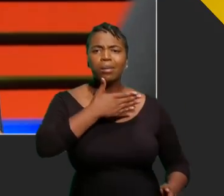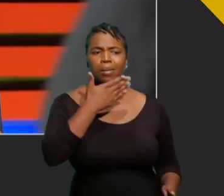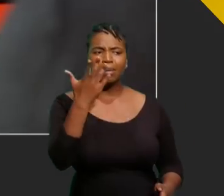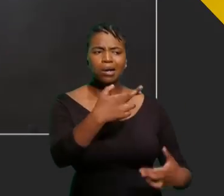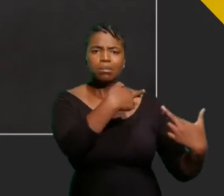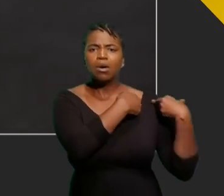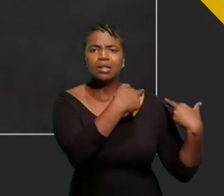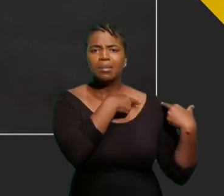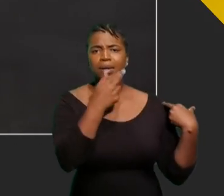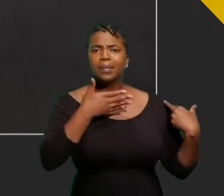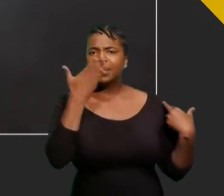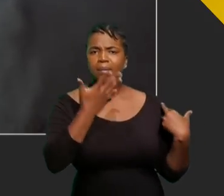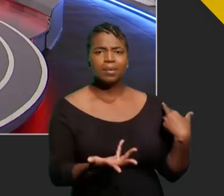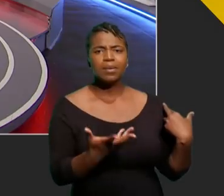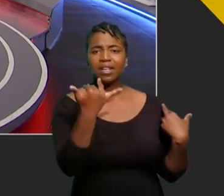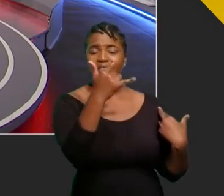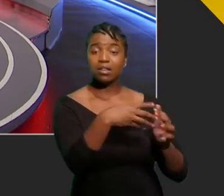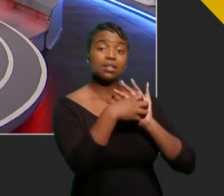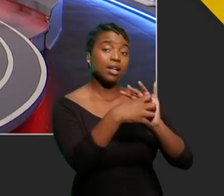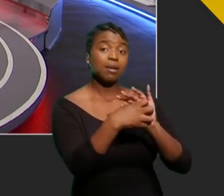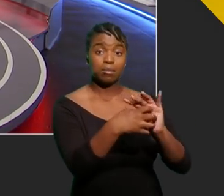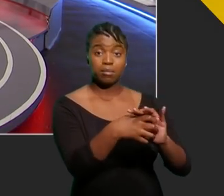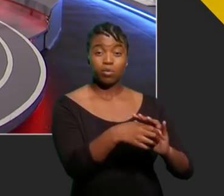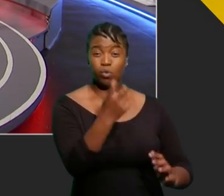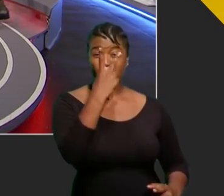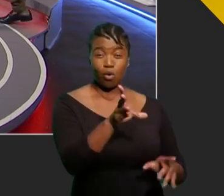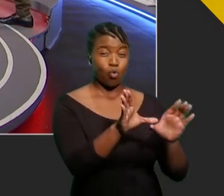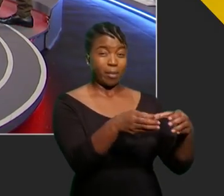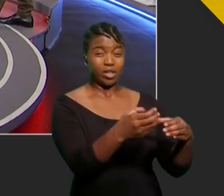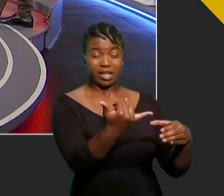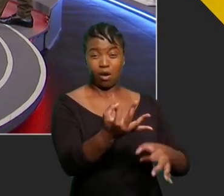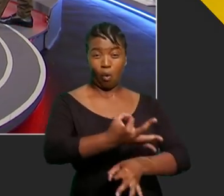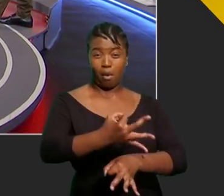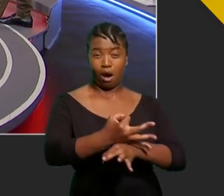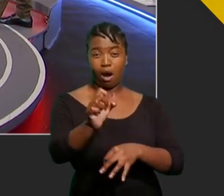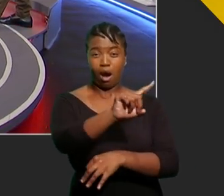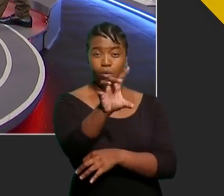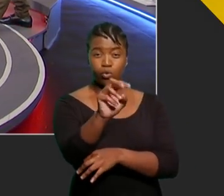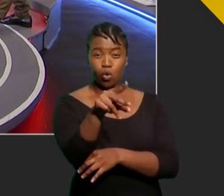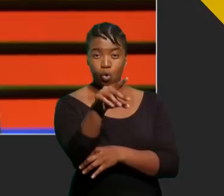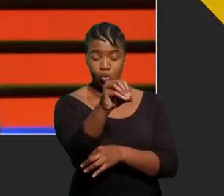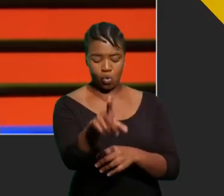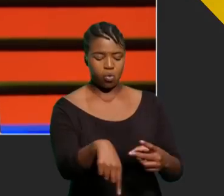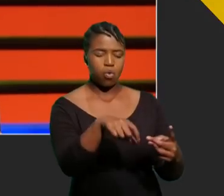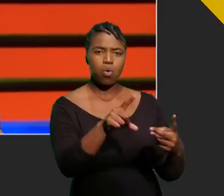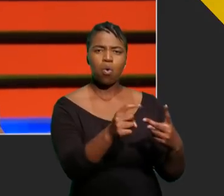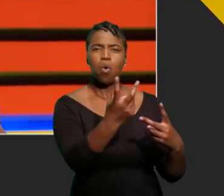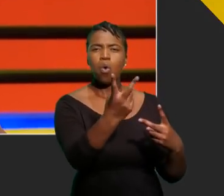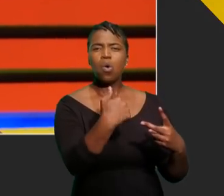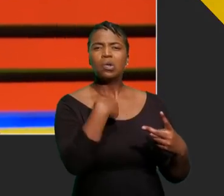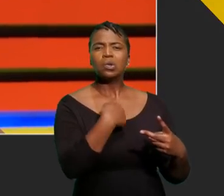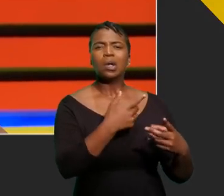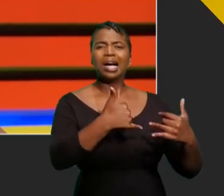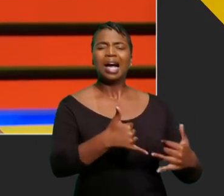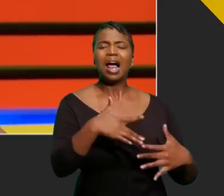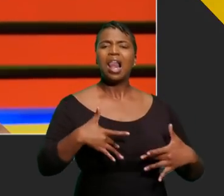account kuloko kuye kwenzakala. Uma ngathatha nje umzekeliso nje ngibheke i commission le ka babuzondo nale ka Dihang Mseneke yahlala i